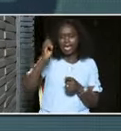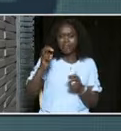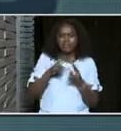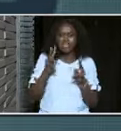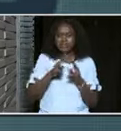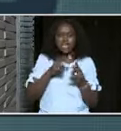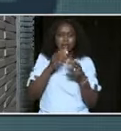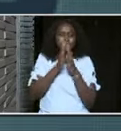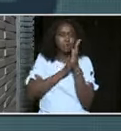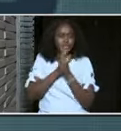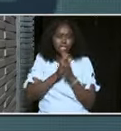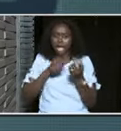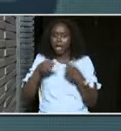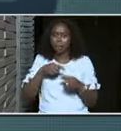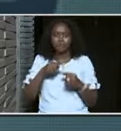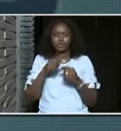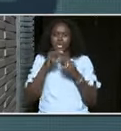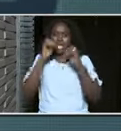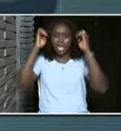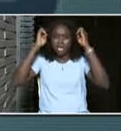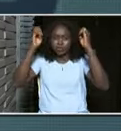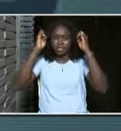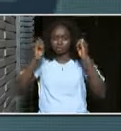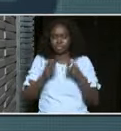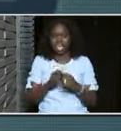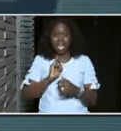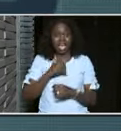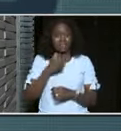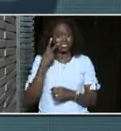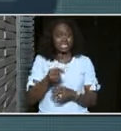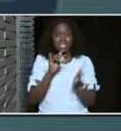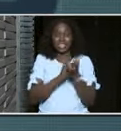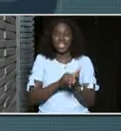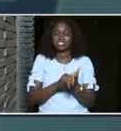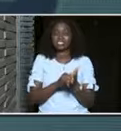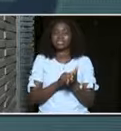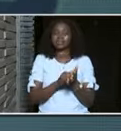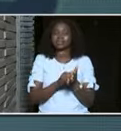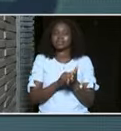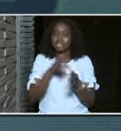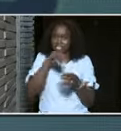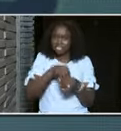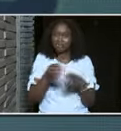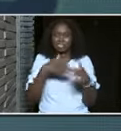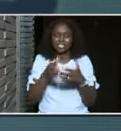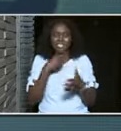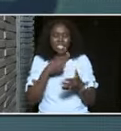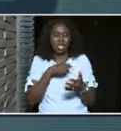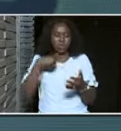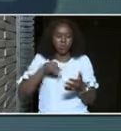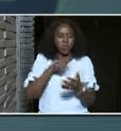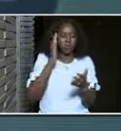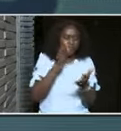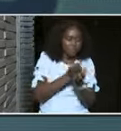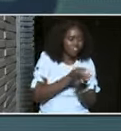education. Yeah. So and I've seen that in the issues of, okay, we'll fund this, we'll fund